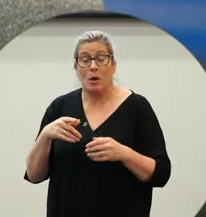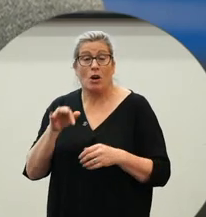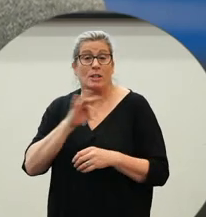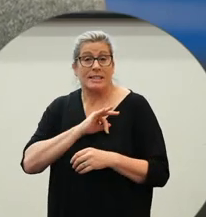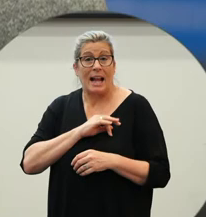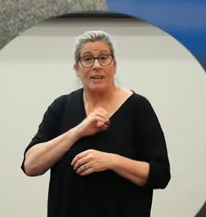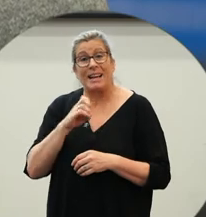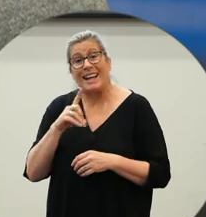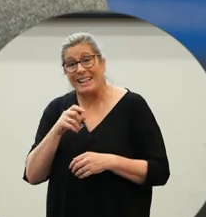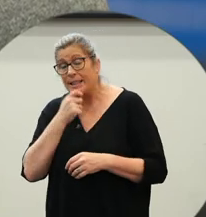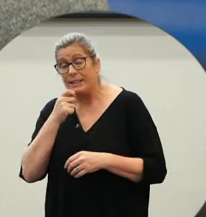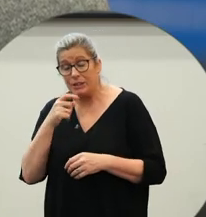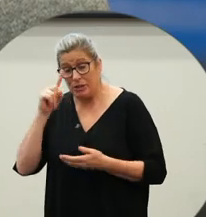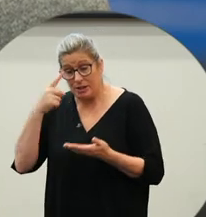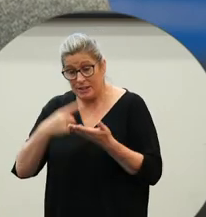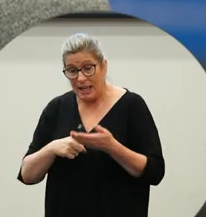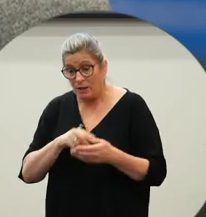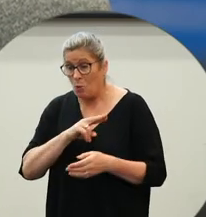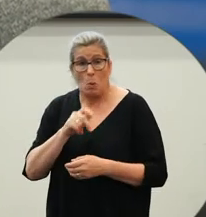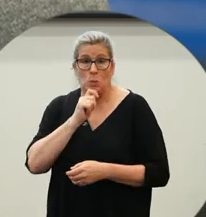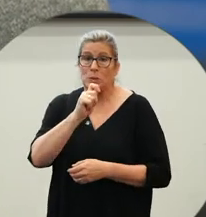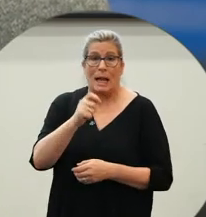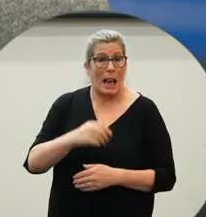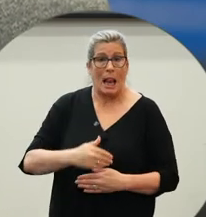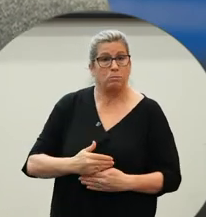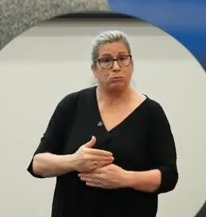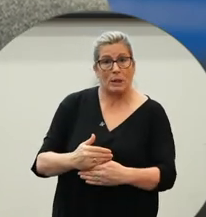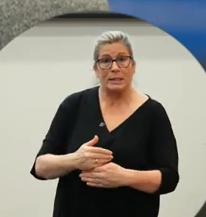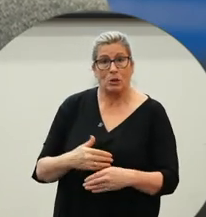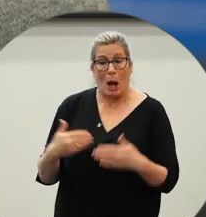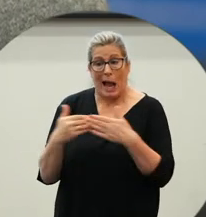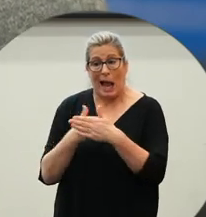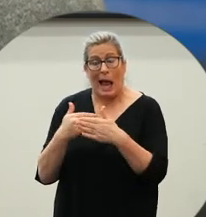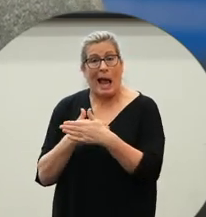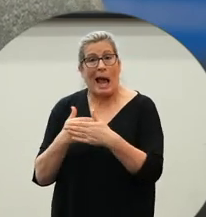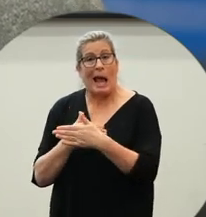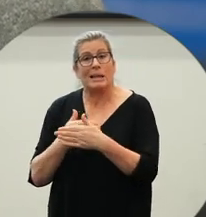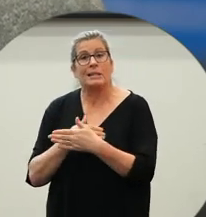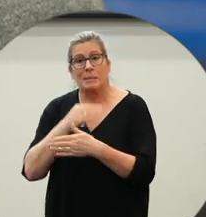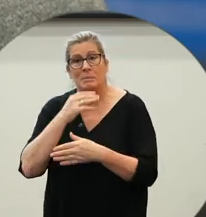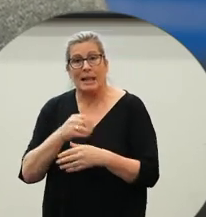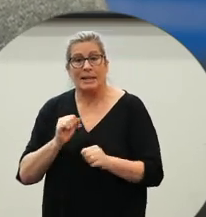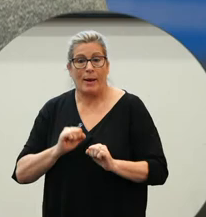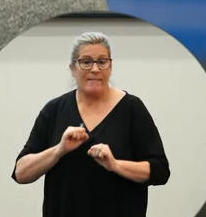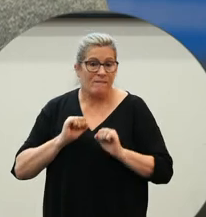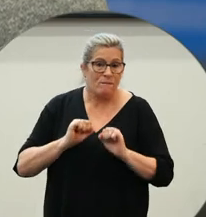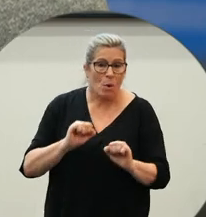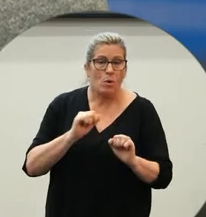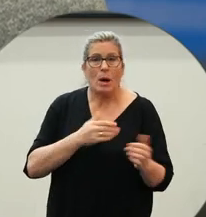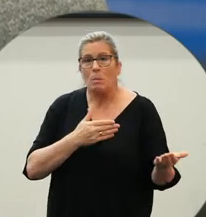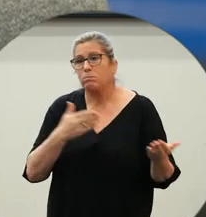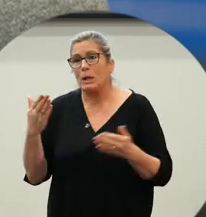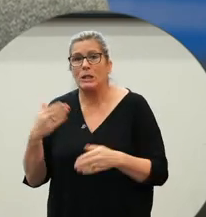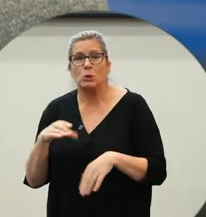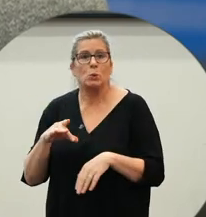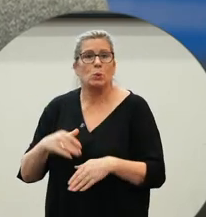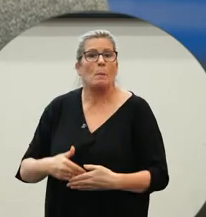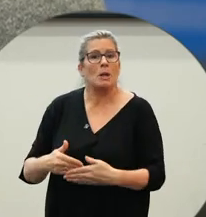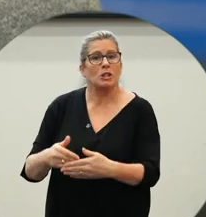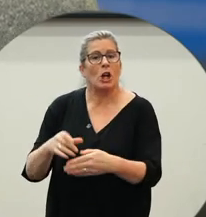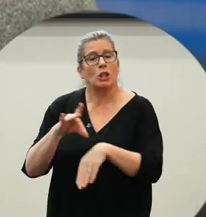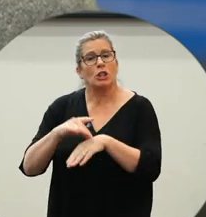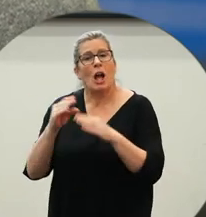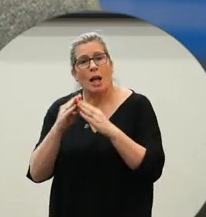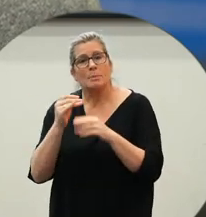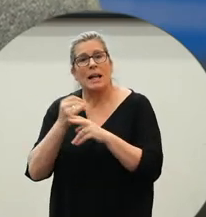she would hide her pregnancy until the last minute so that they would be forced to take her to the maternity hospital in